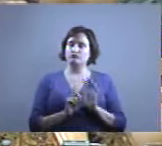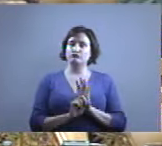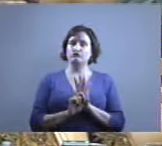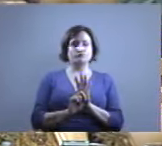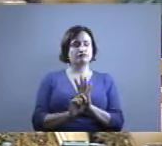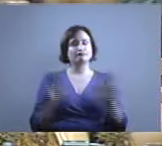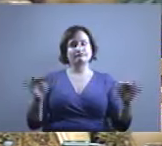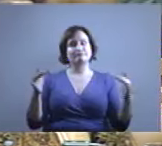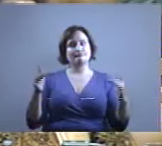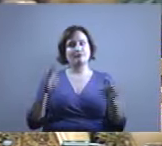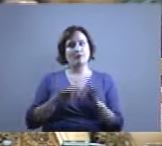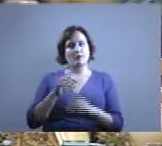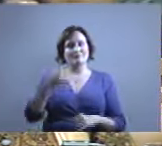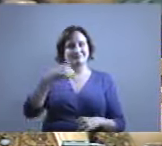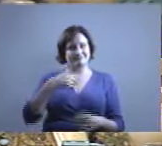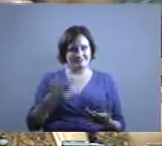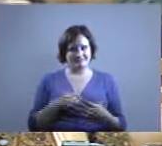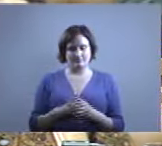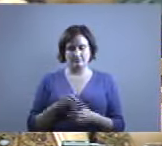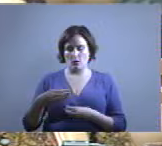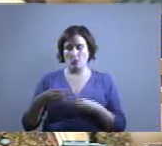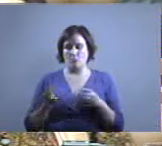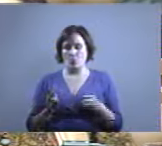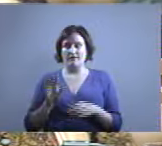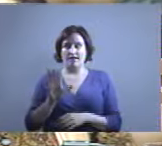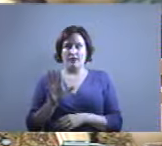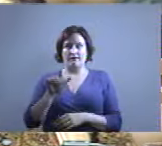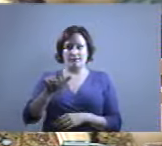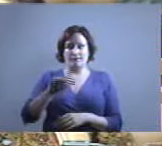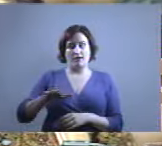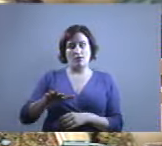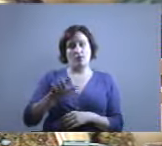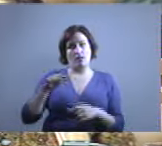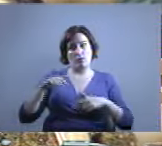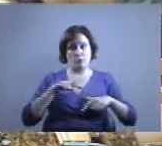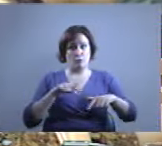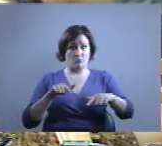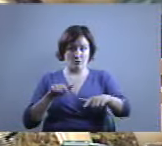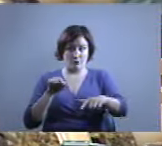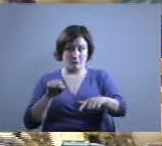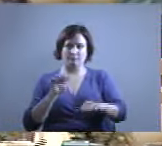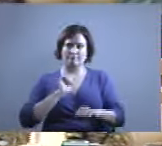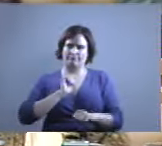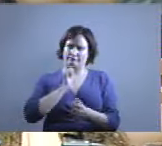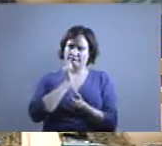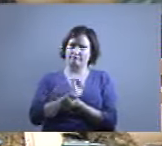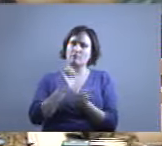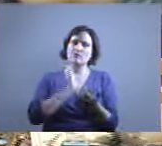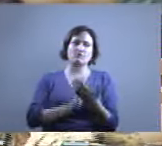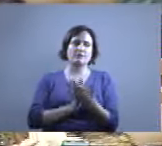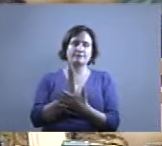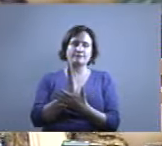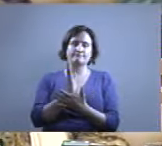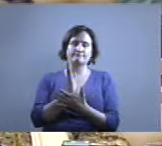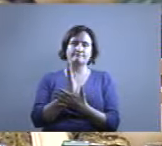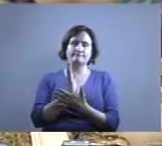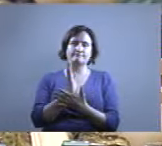Whilst the people of Ward 5 in Limpopo have certainly exercised their democratic right, which we fought